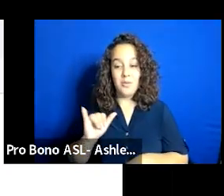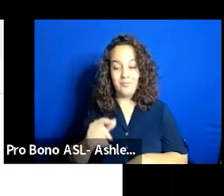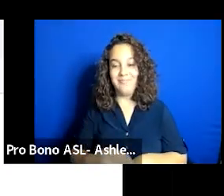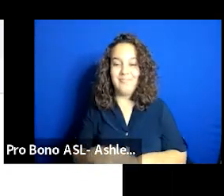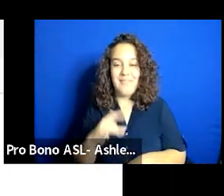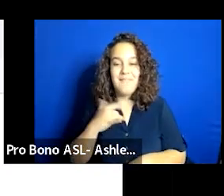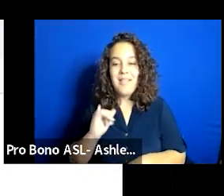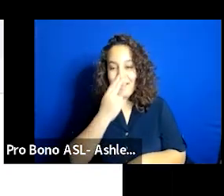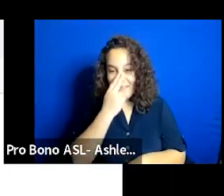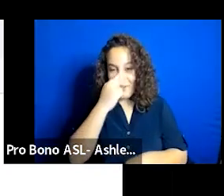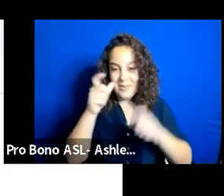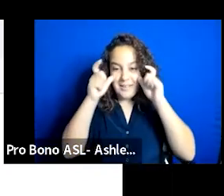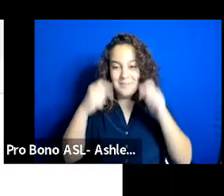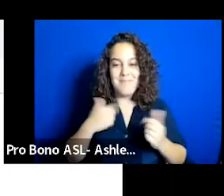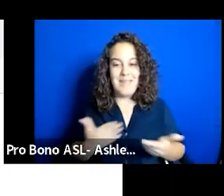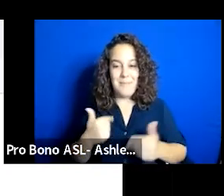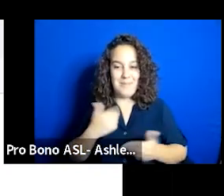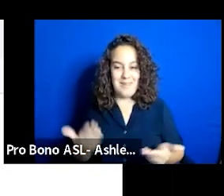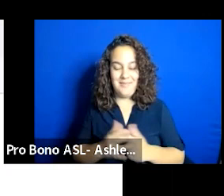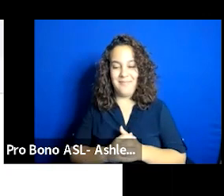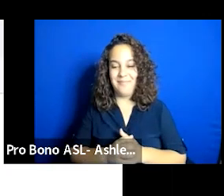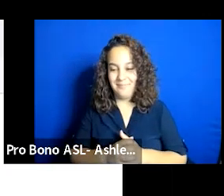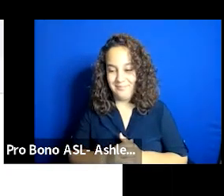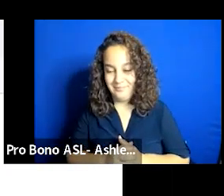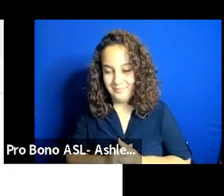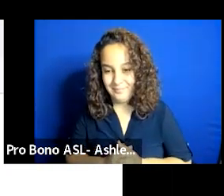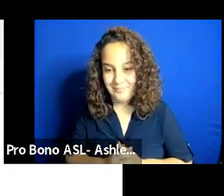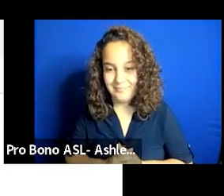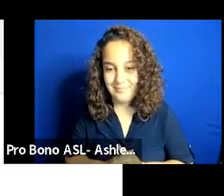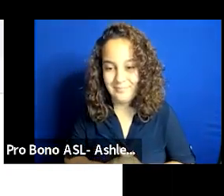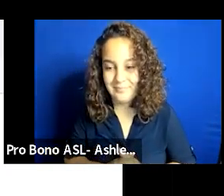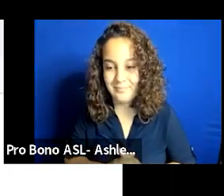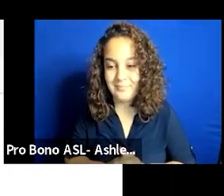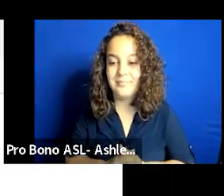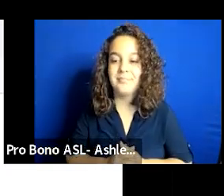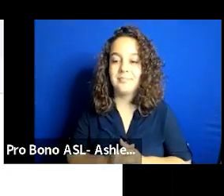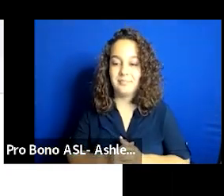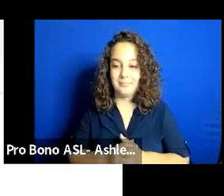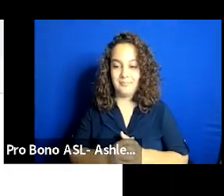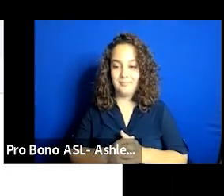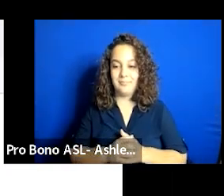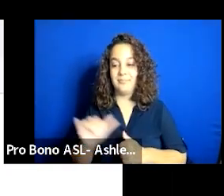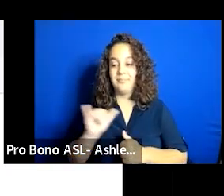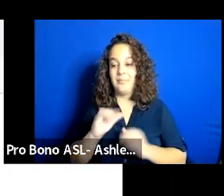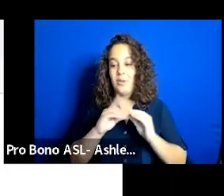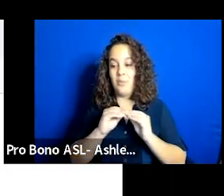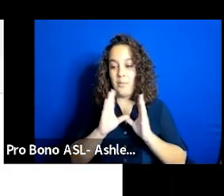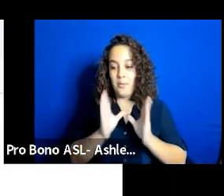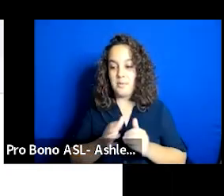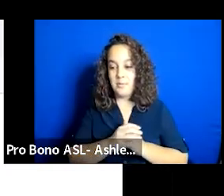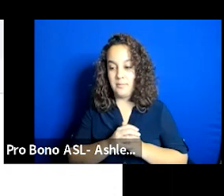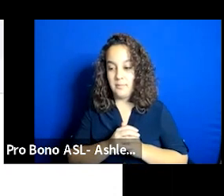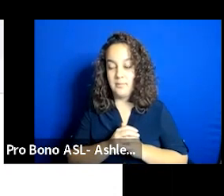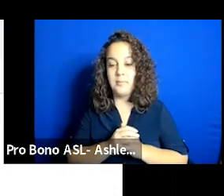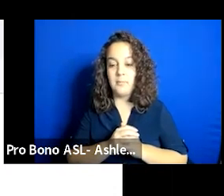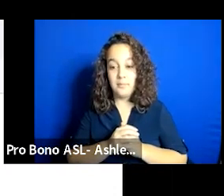here. Thank you. We also have Mon Fan here with California Arts Council. If you'd like to introduce yourself